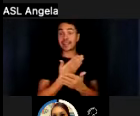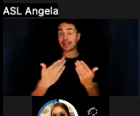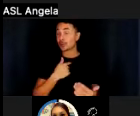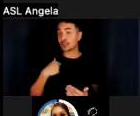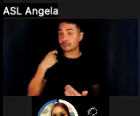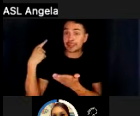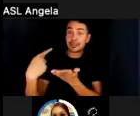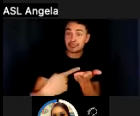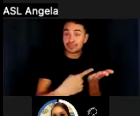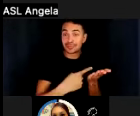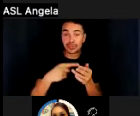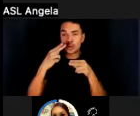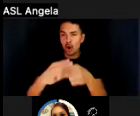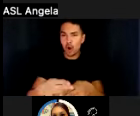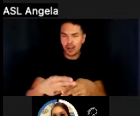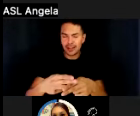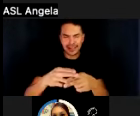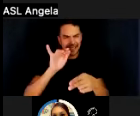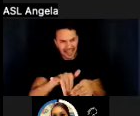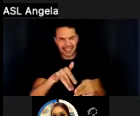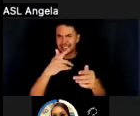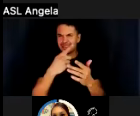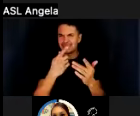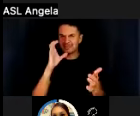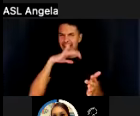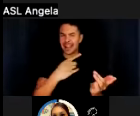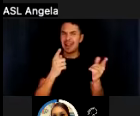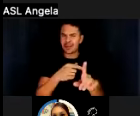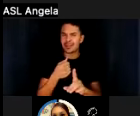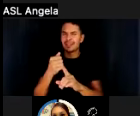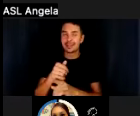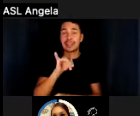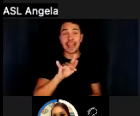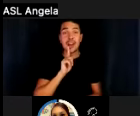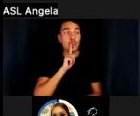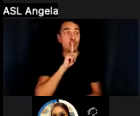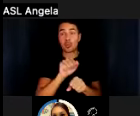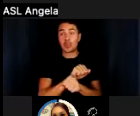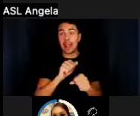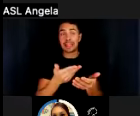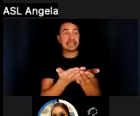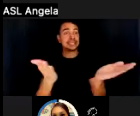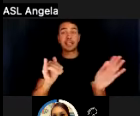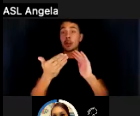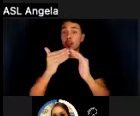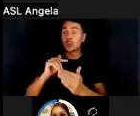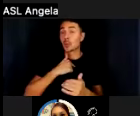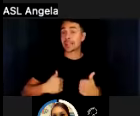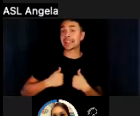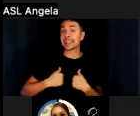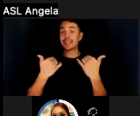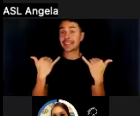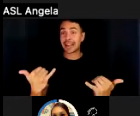were calling out, right? Those realities, because they are realities of the communities that we're living in now,